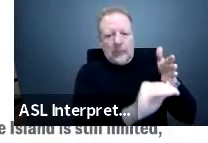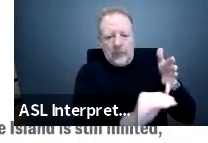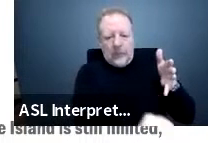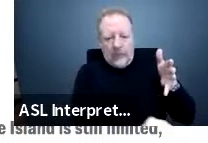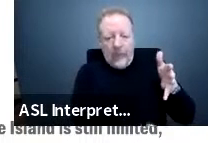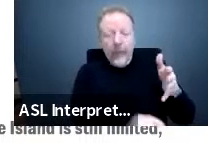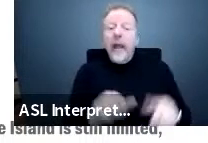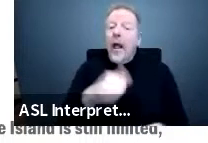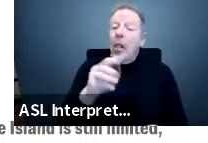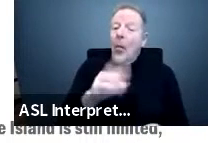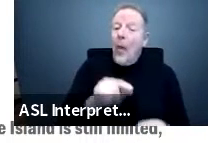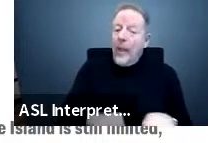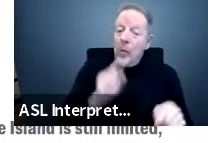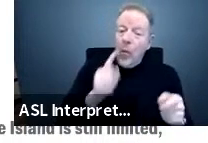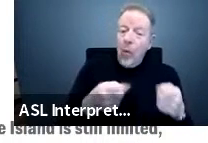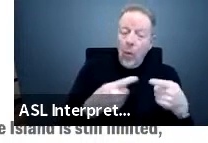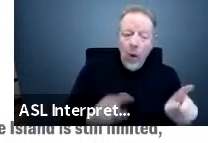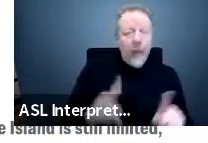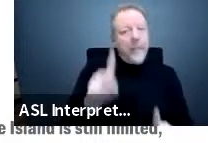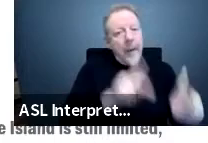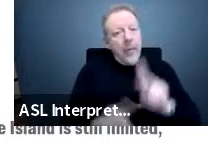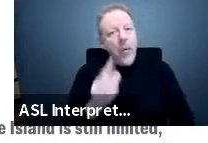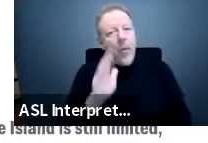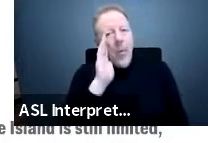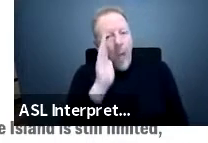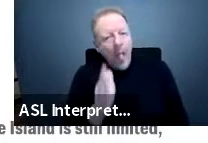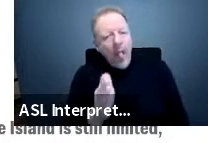this is going to work is that people